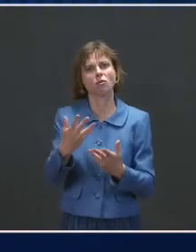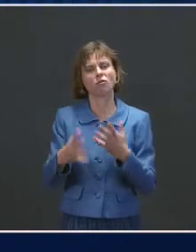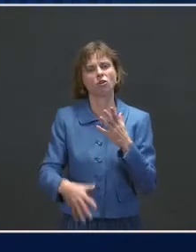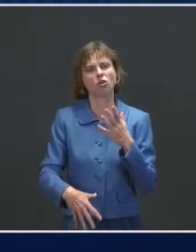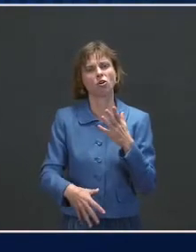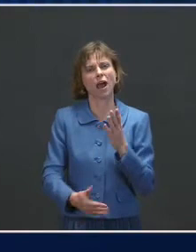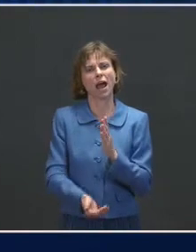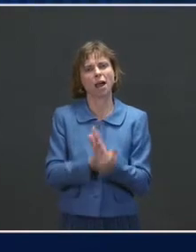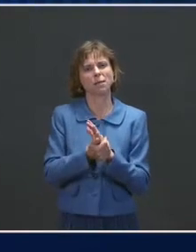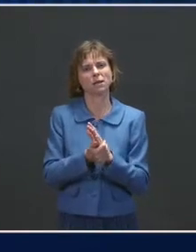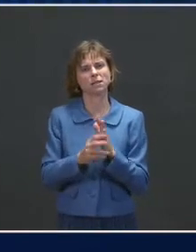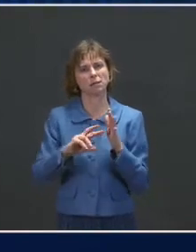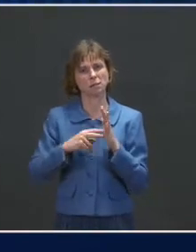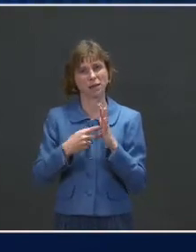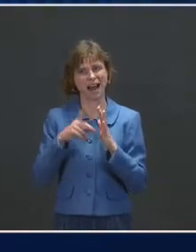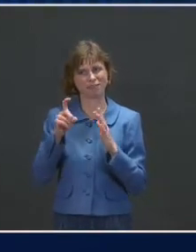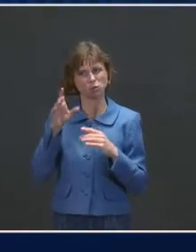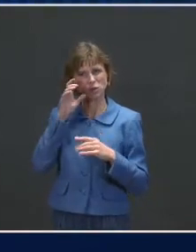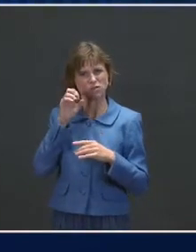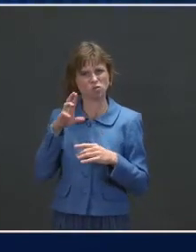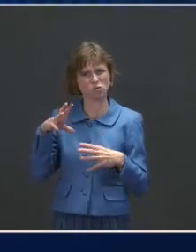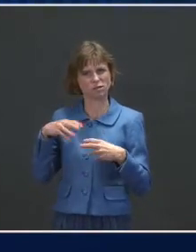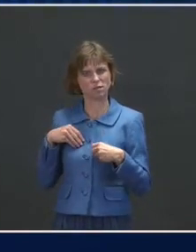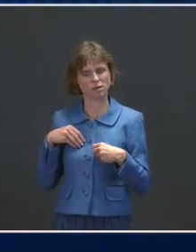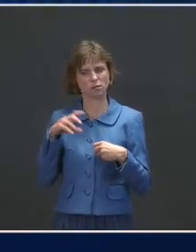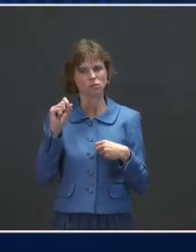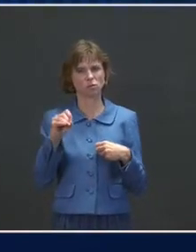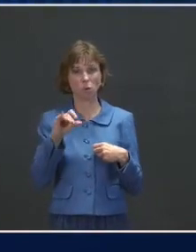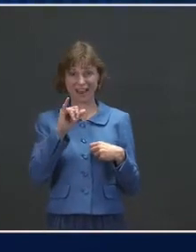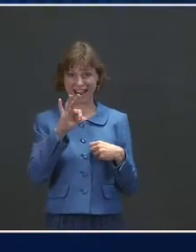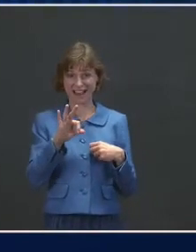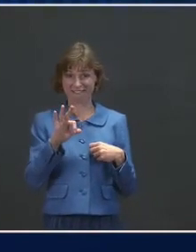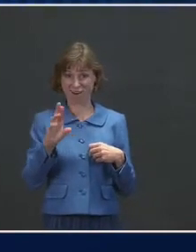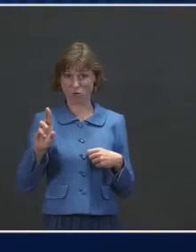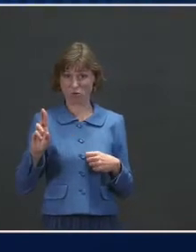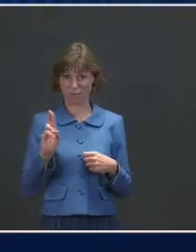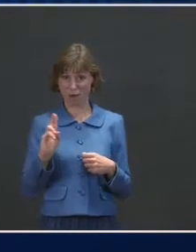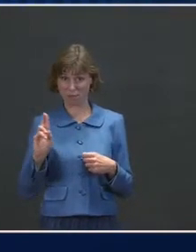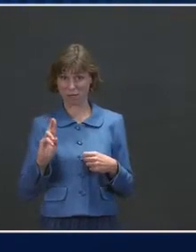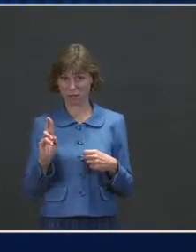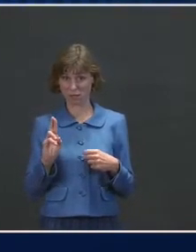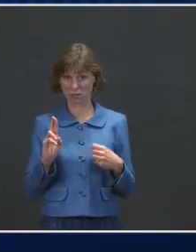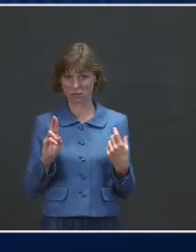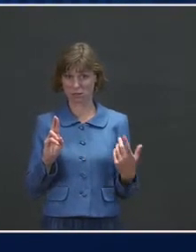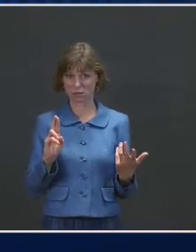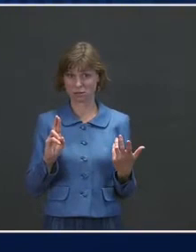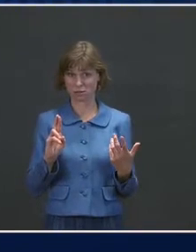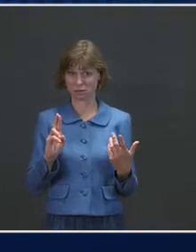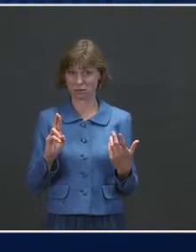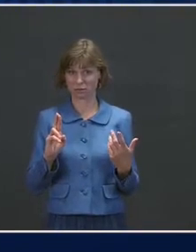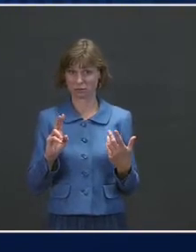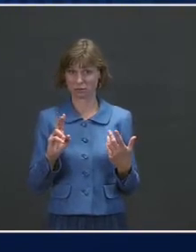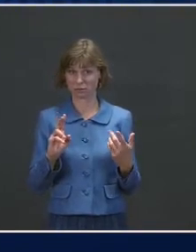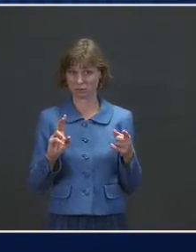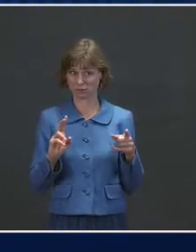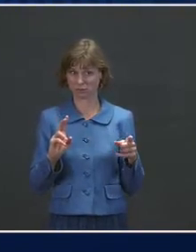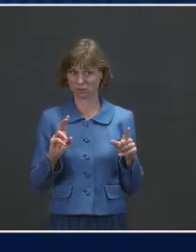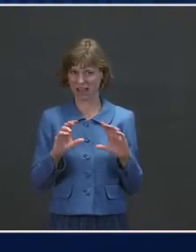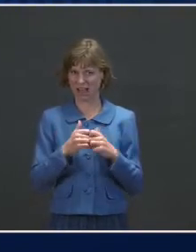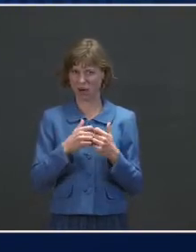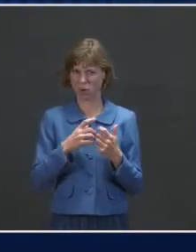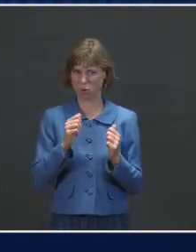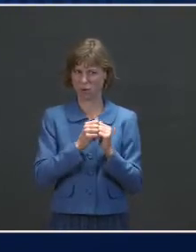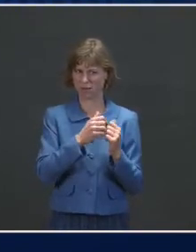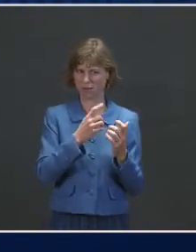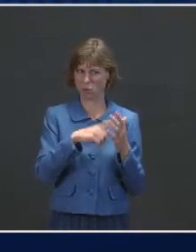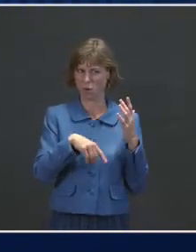have to listen to them or accept them. So I wonder then if Republicans have to just accept what the Democrats have approved. I just wonder if you could talk